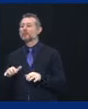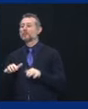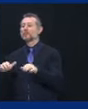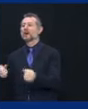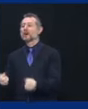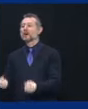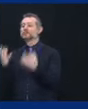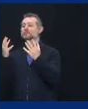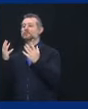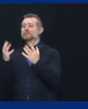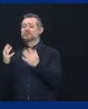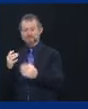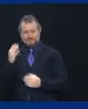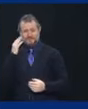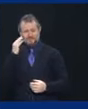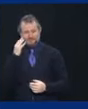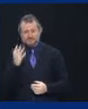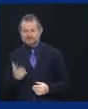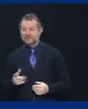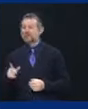Broken down within that,